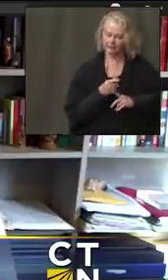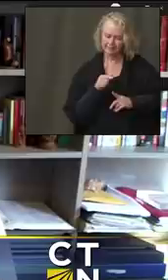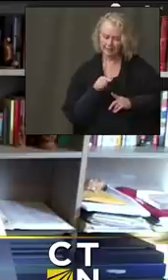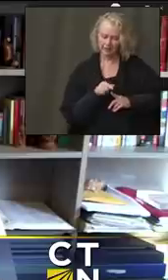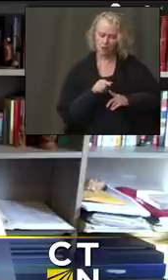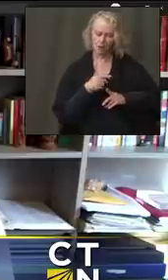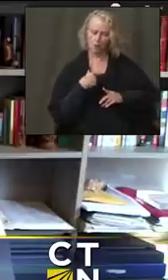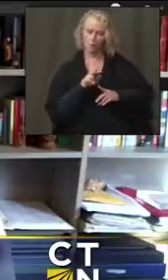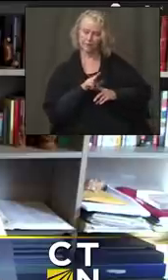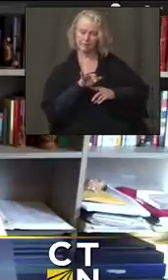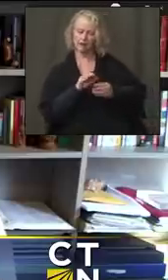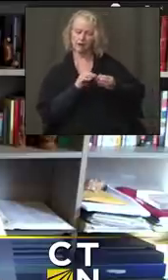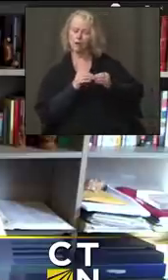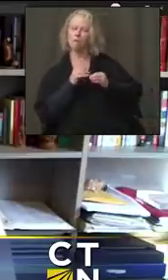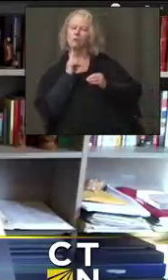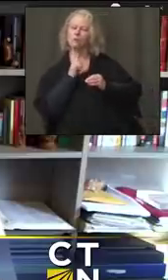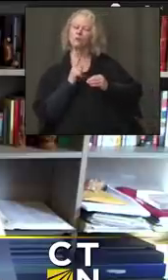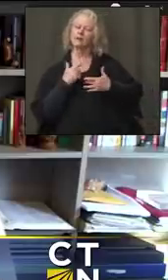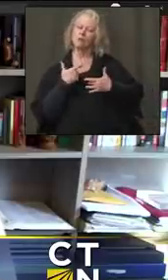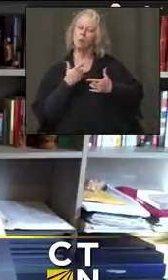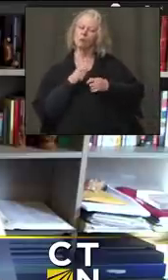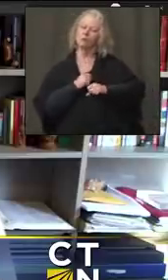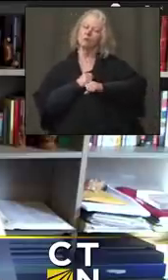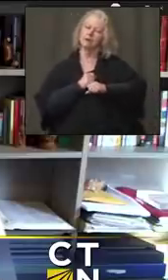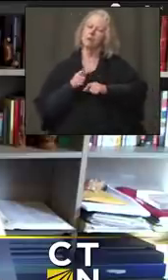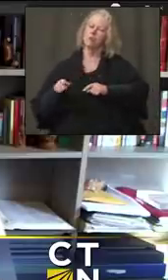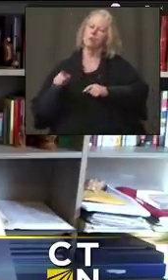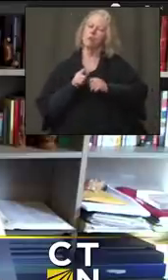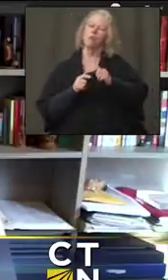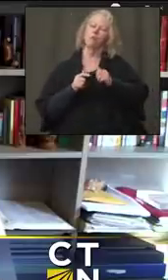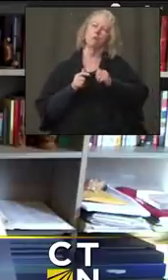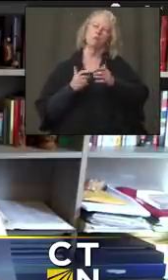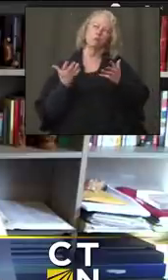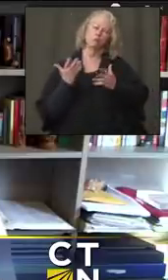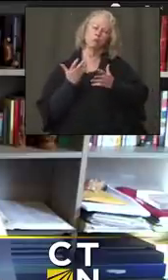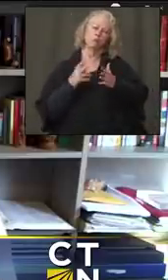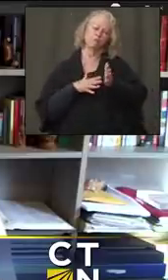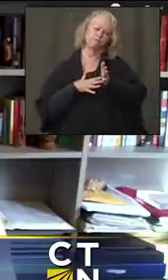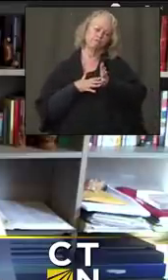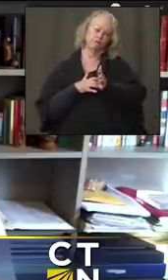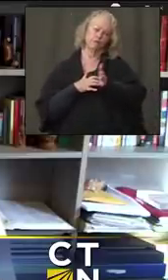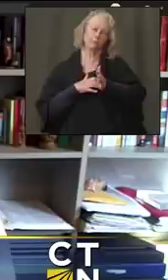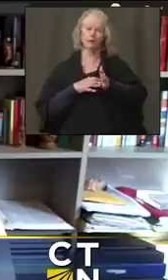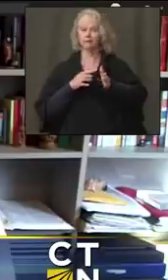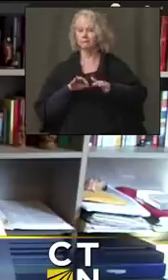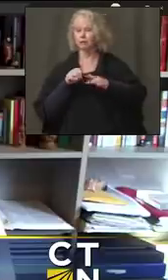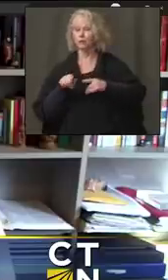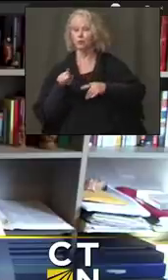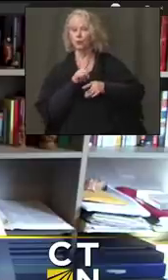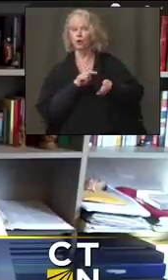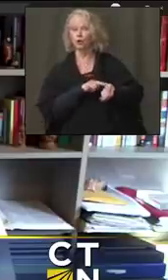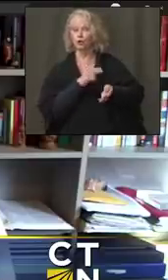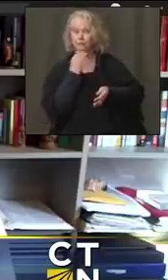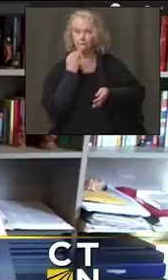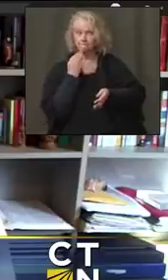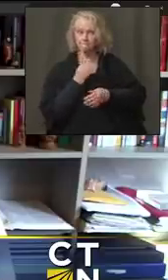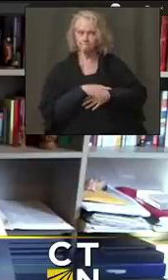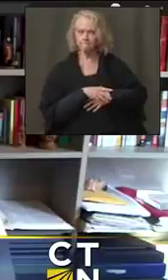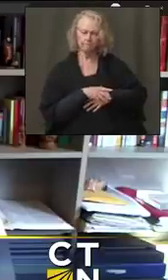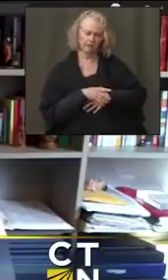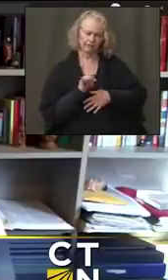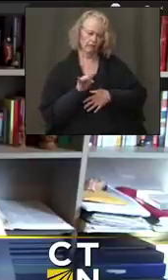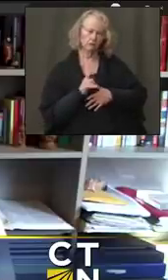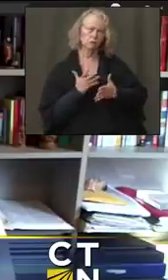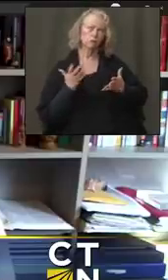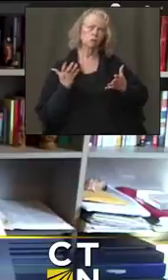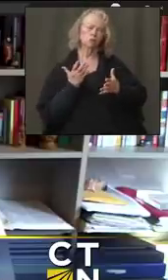protect our vulnerable, and the most vulnerable in this population are those in the nursing homes. So that's one of the major, I would say,